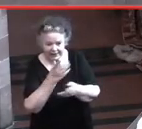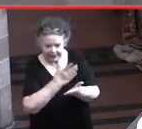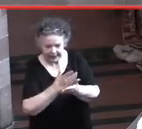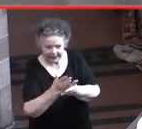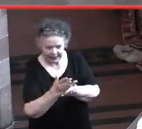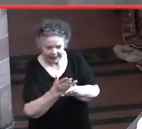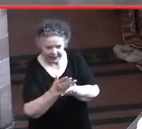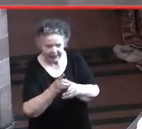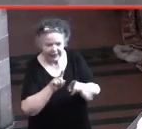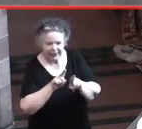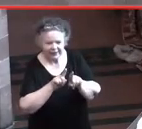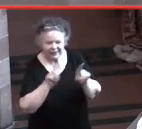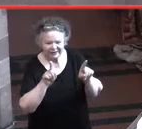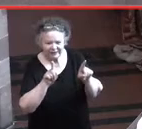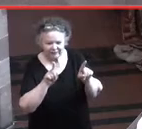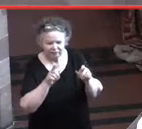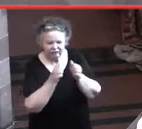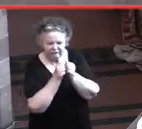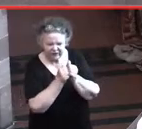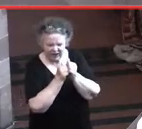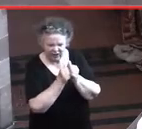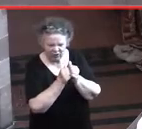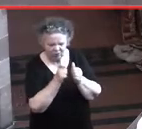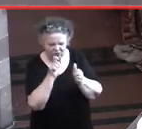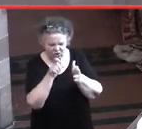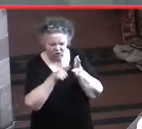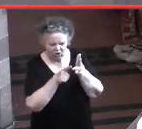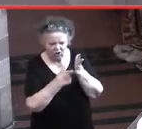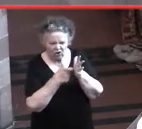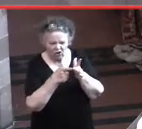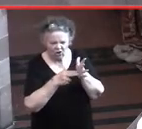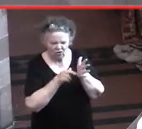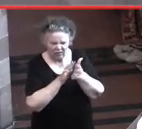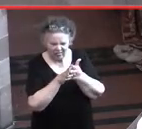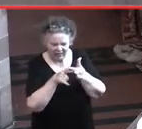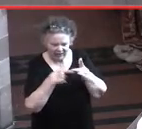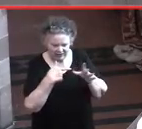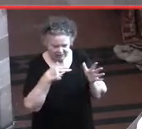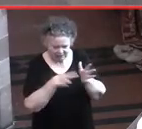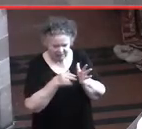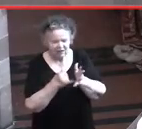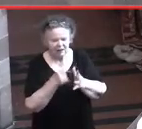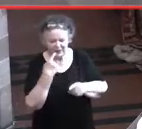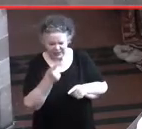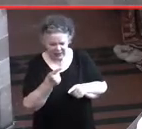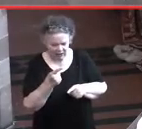values that the Corinthian Christians have been giving to different gifts.